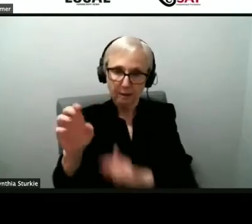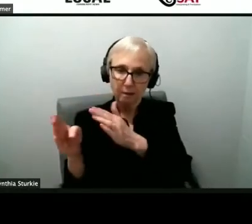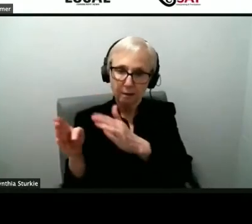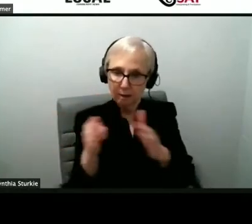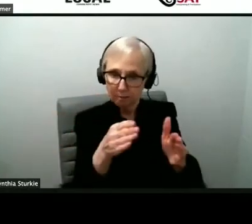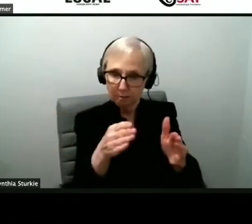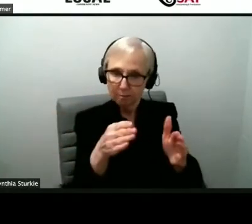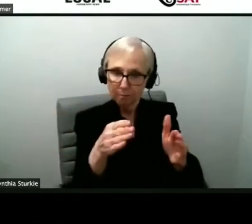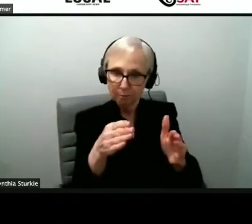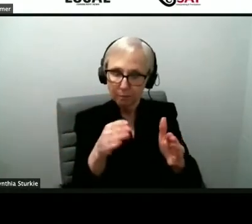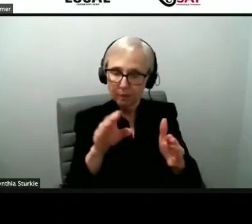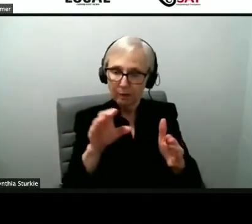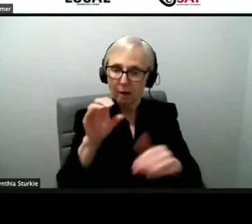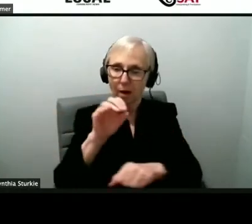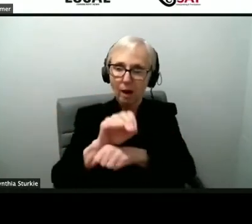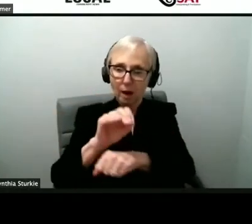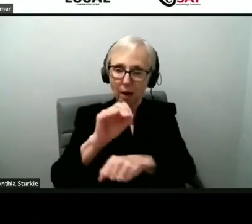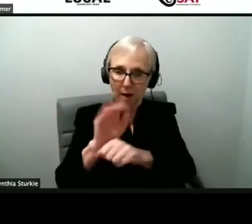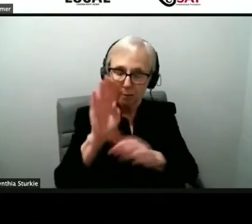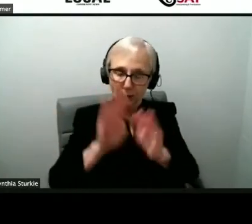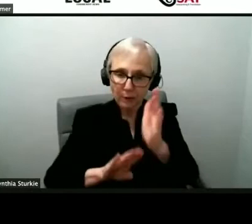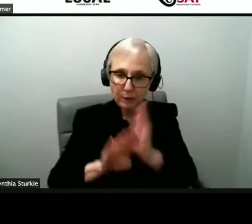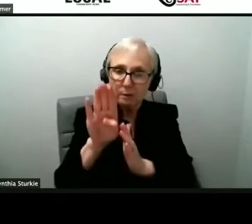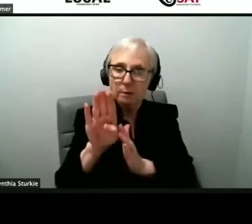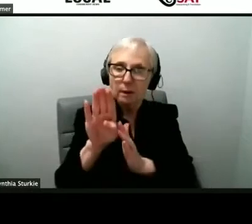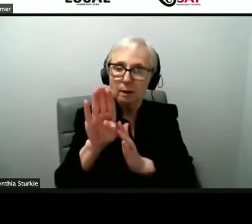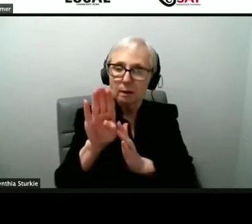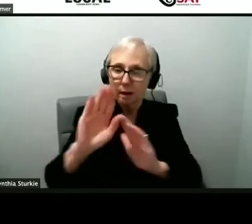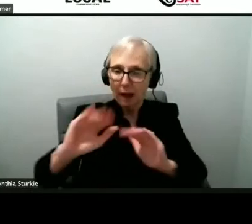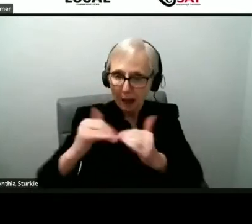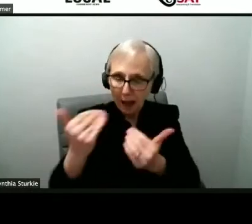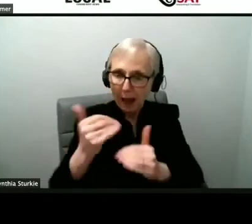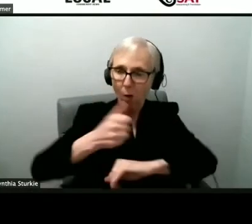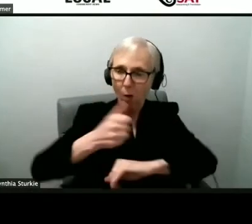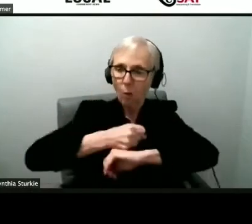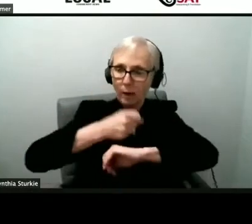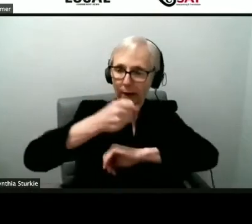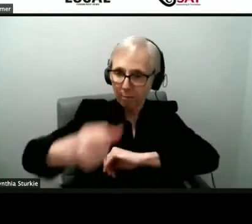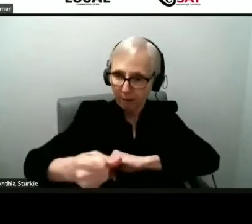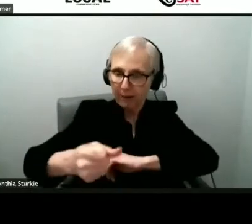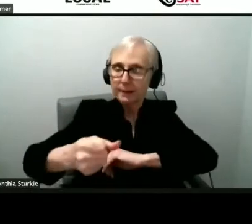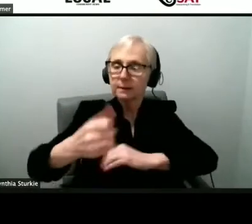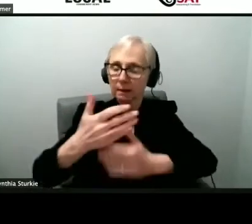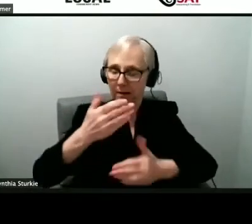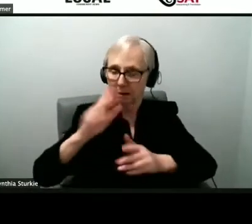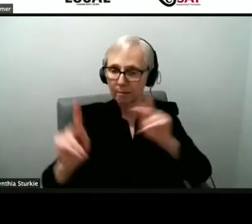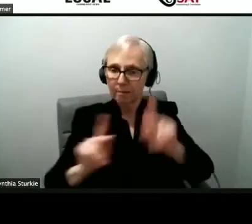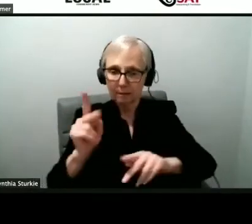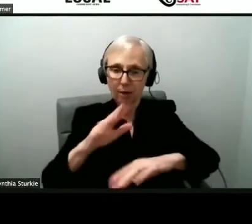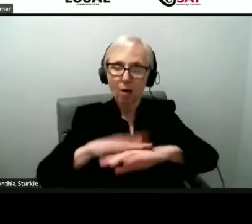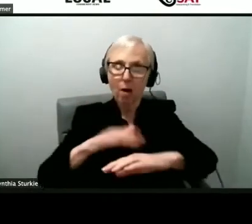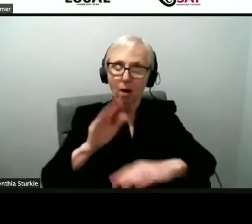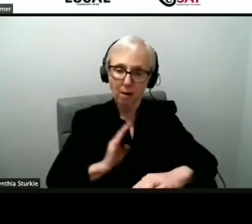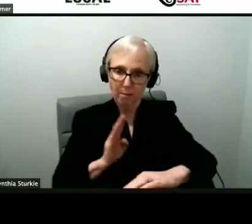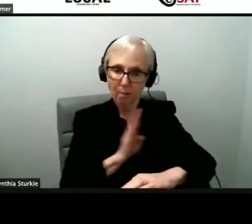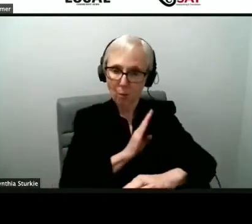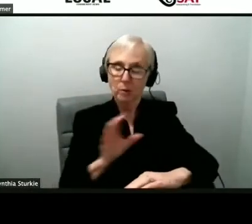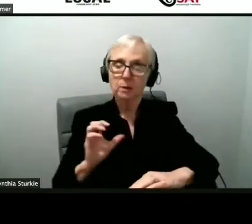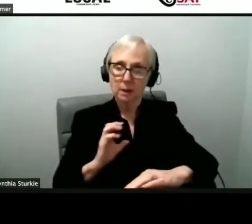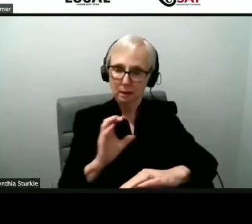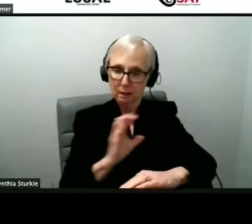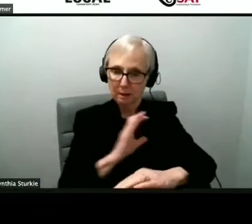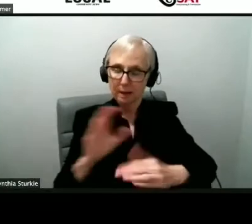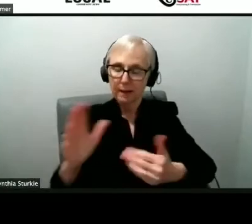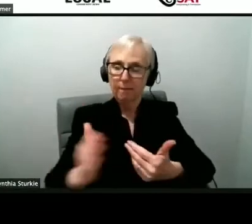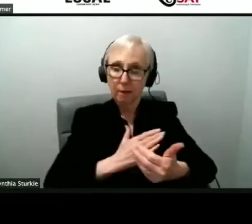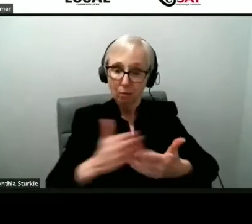our operational development of how we place people on our boards and commissions. And even though we